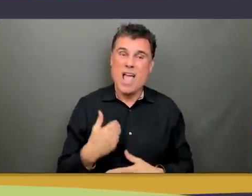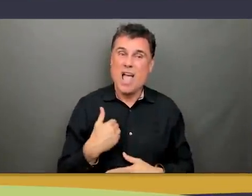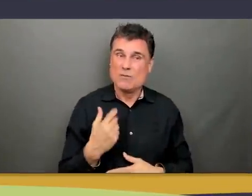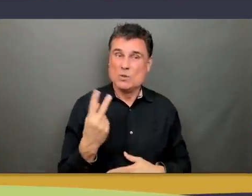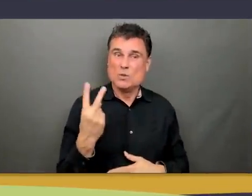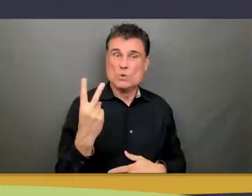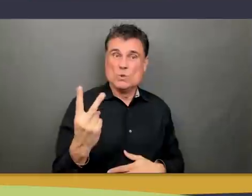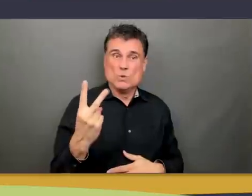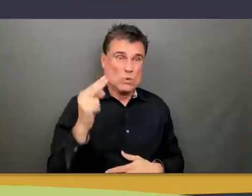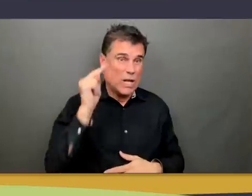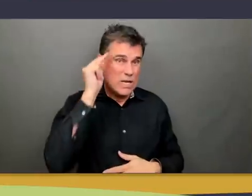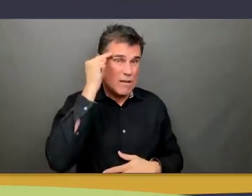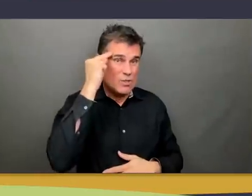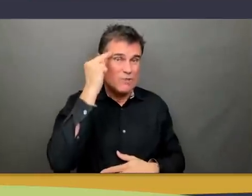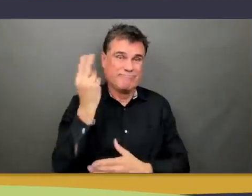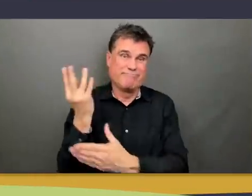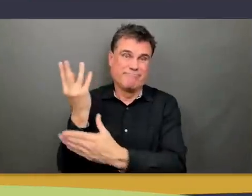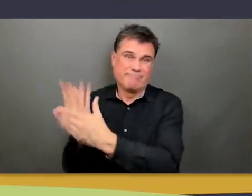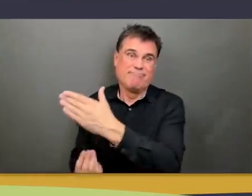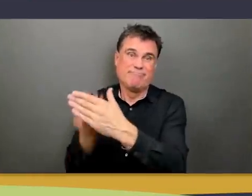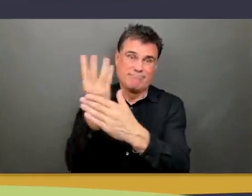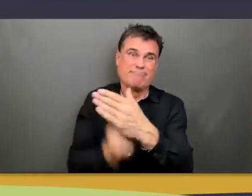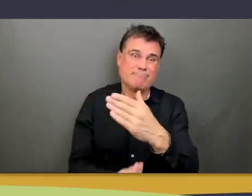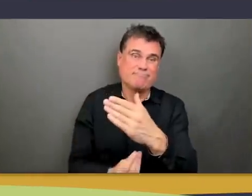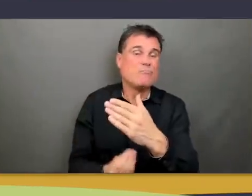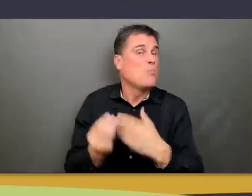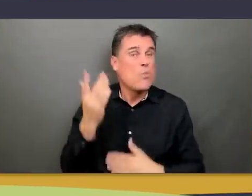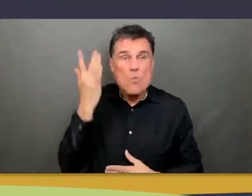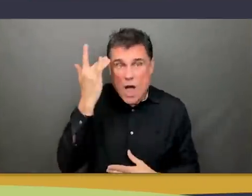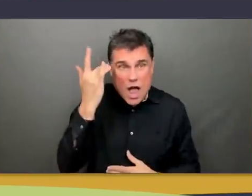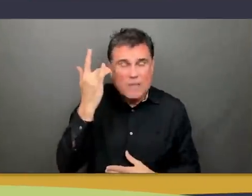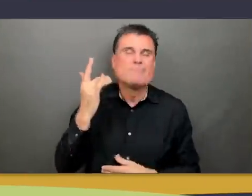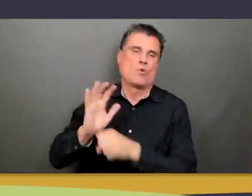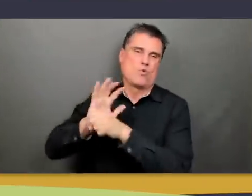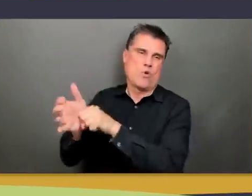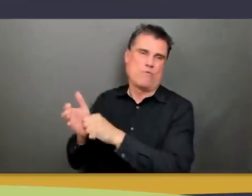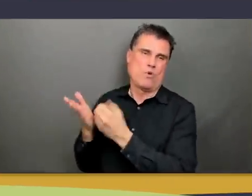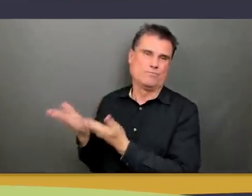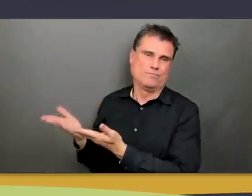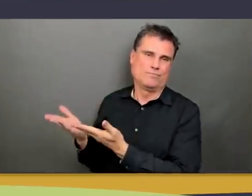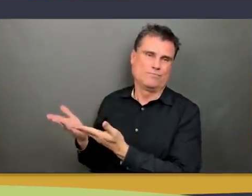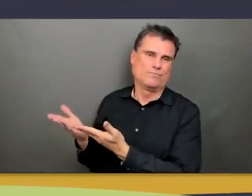to put closures there. And I'm like, okay,